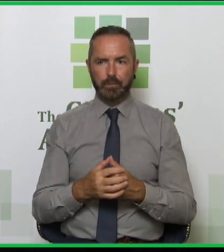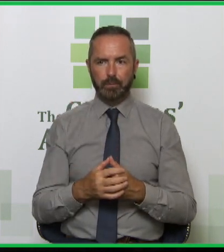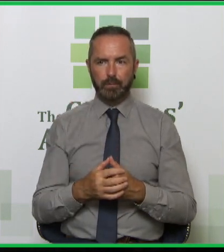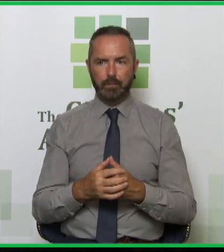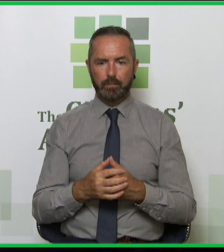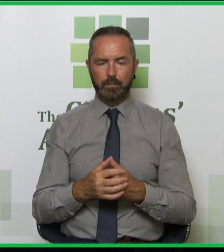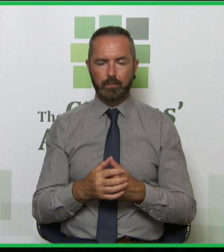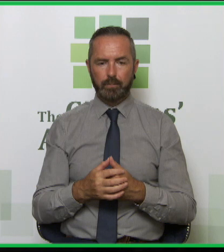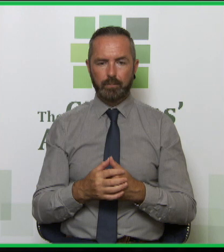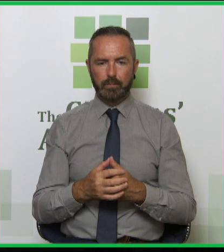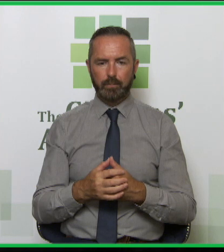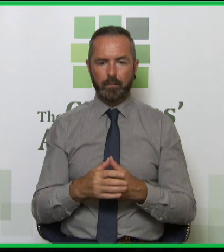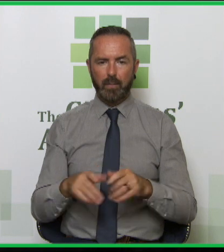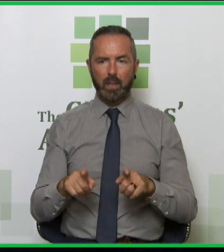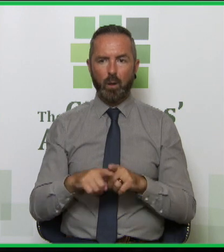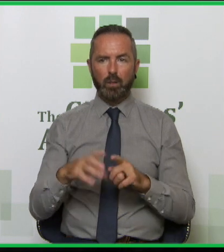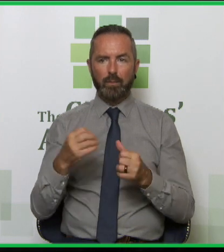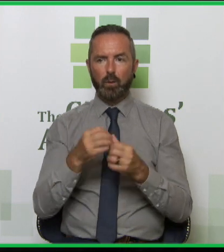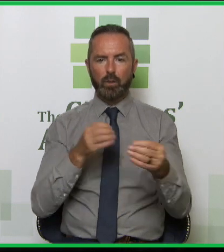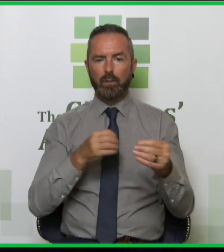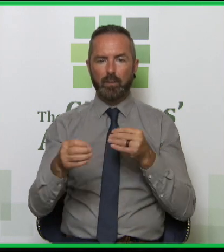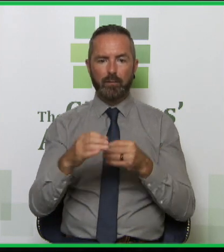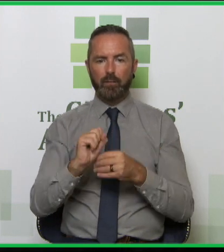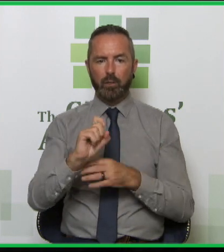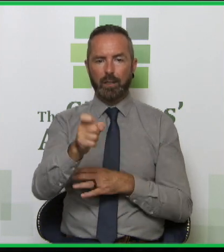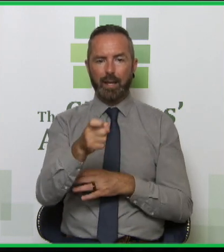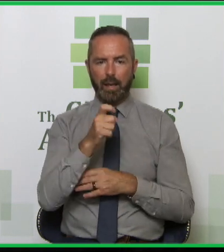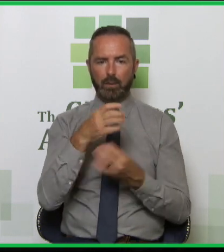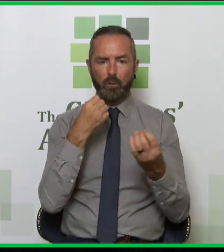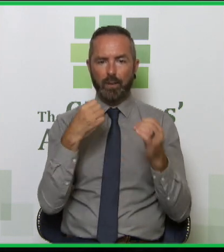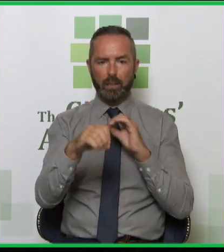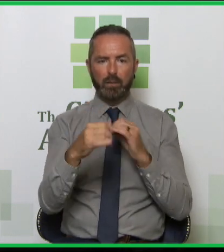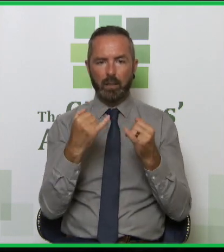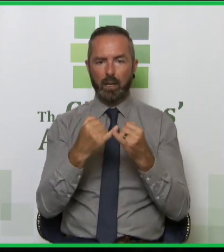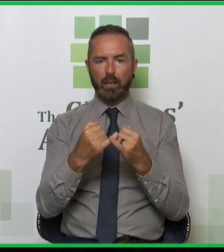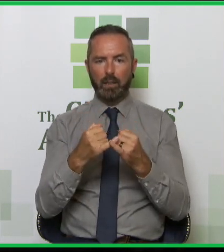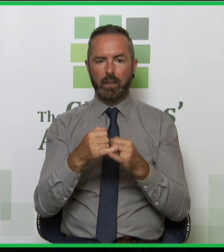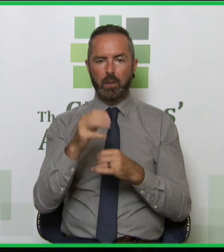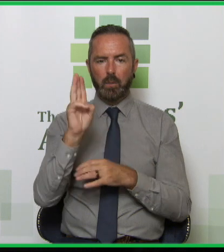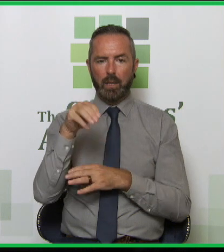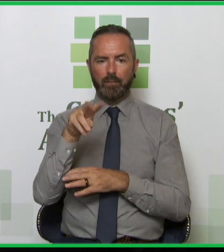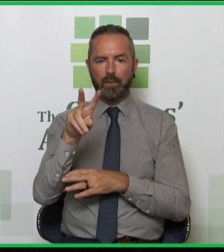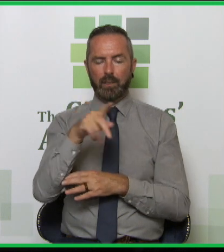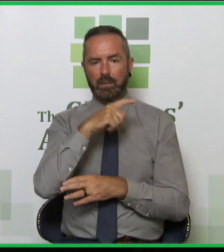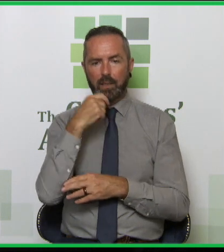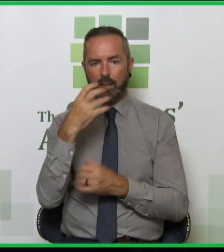closely on their additional flexibilities for ex-offenders who, as Father Peter said, many have